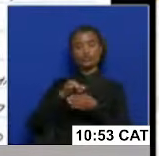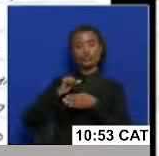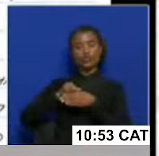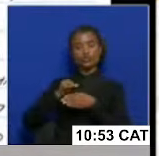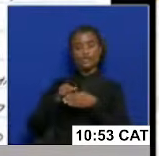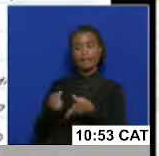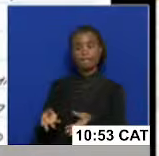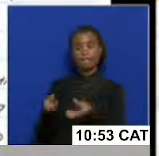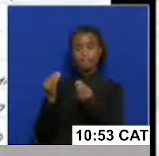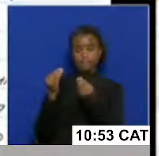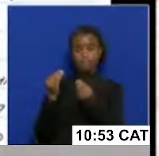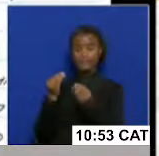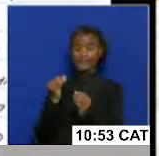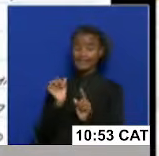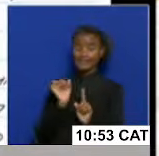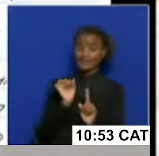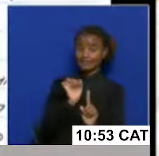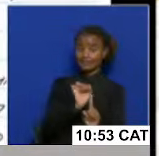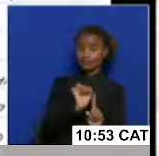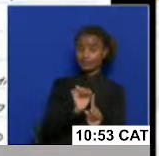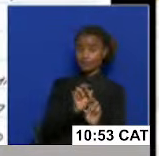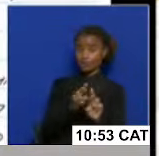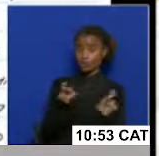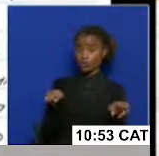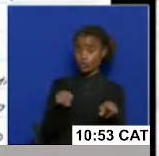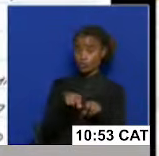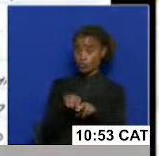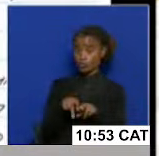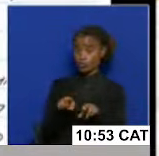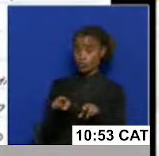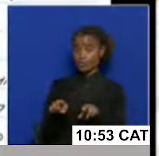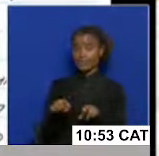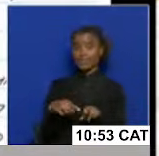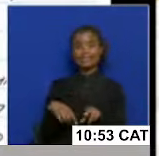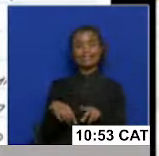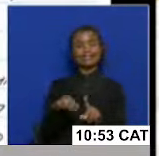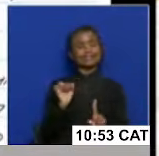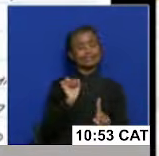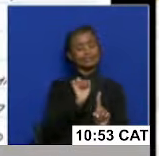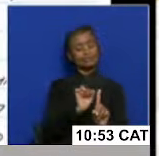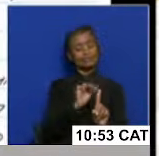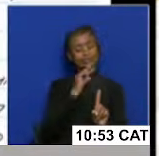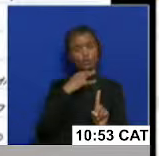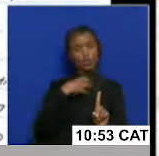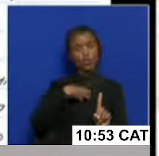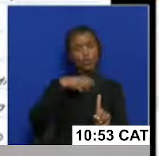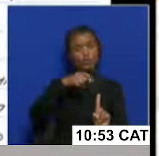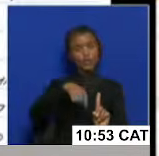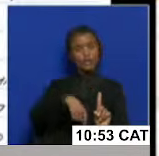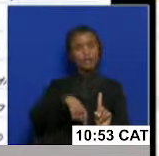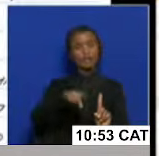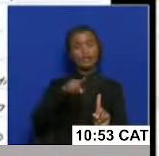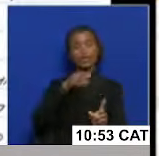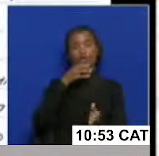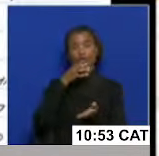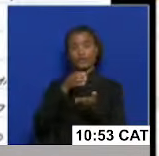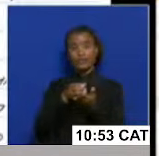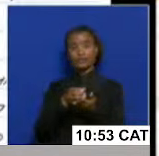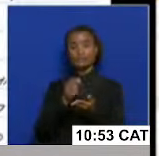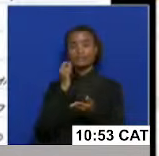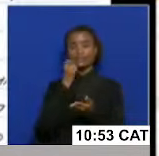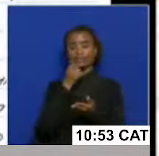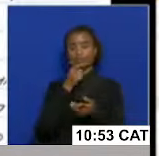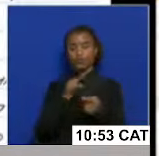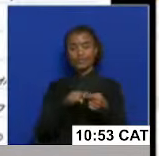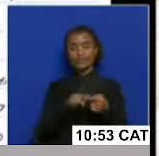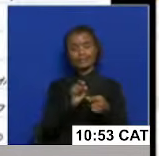room. He, being the owner, confessed that it is lithium and he doesn't have a permit to deal